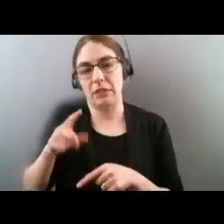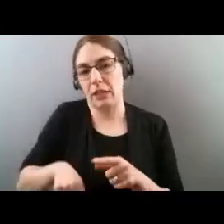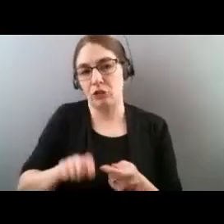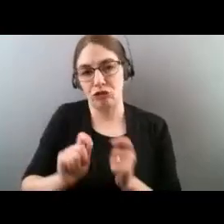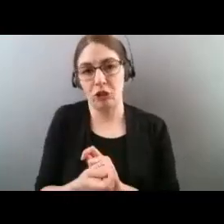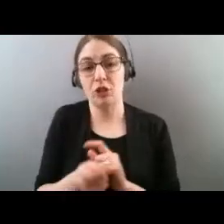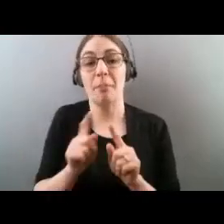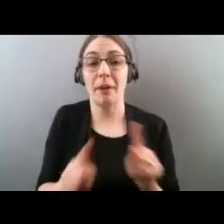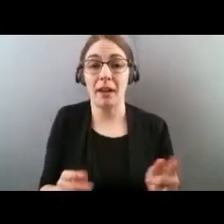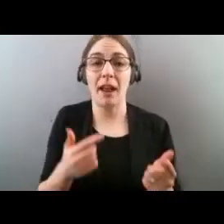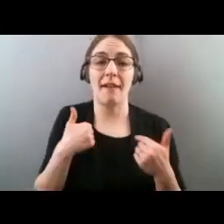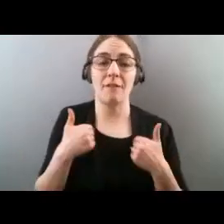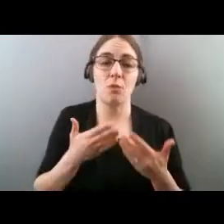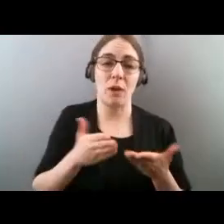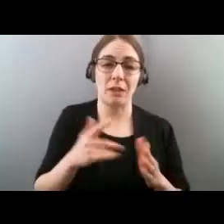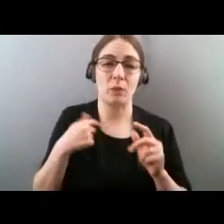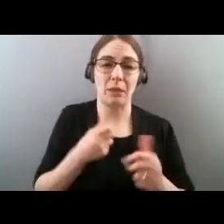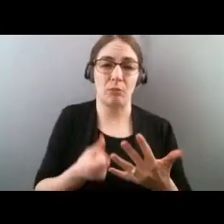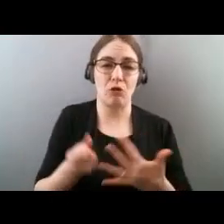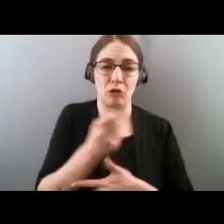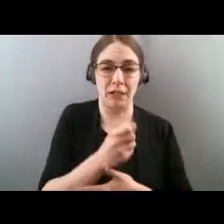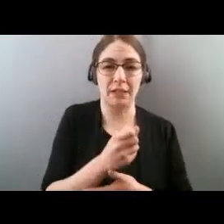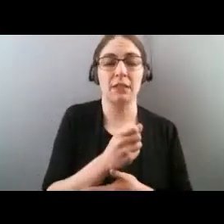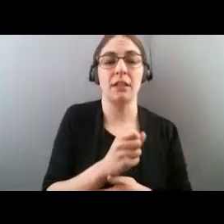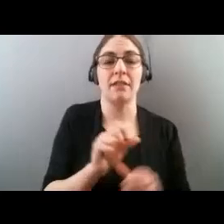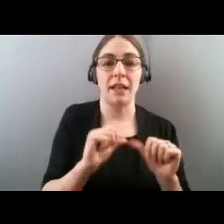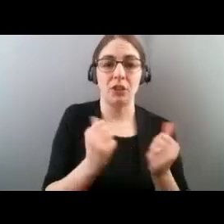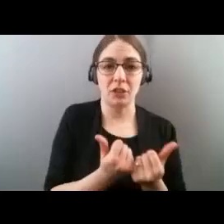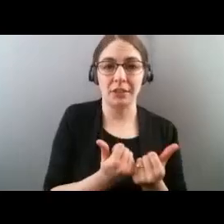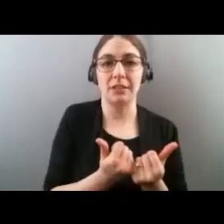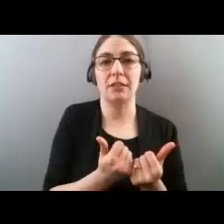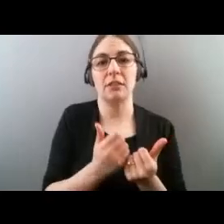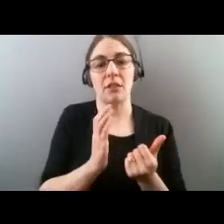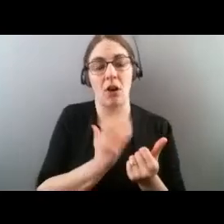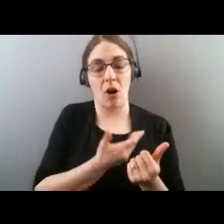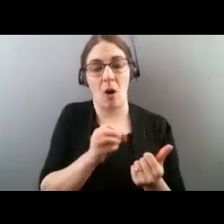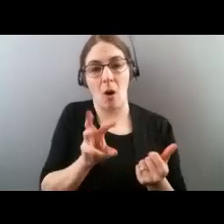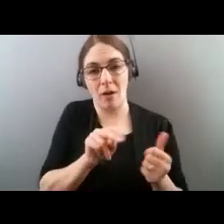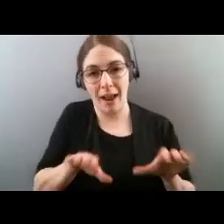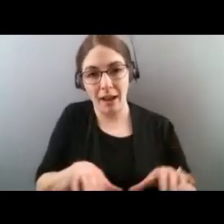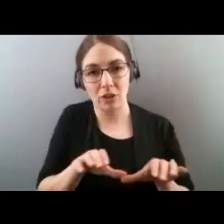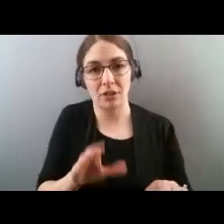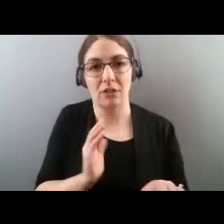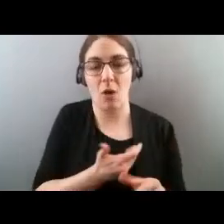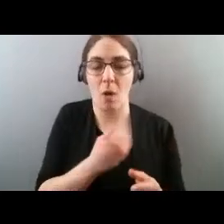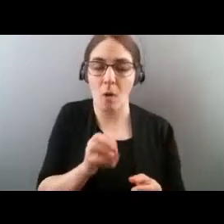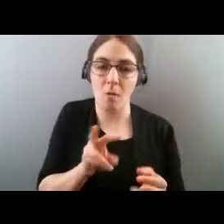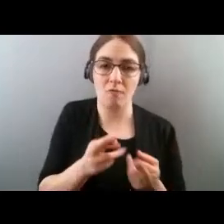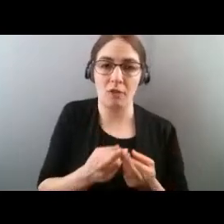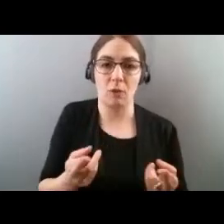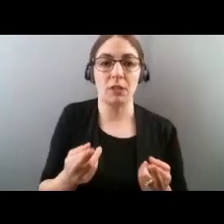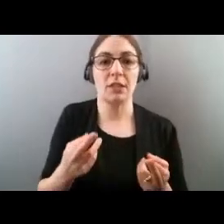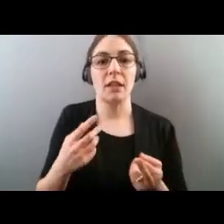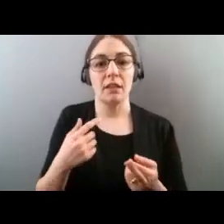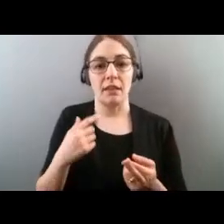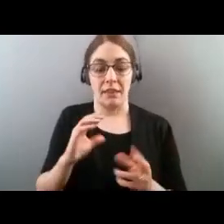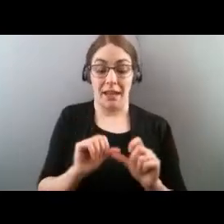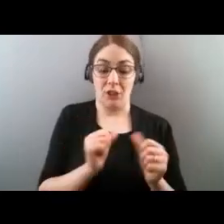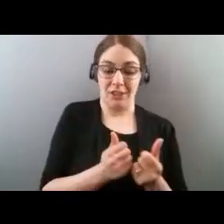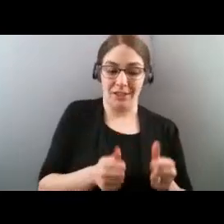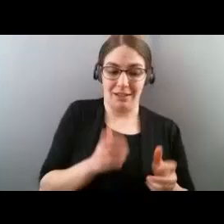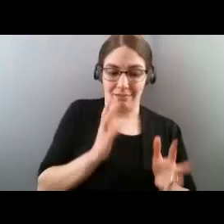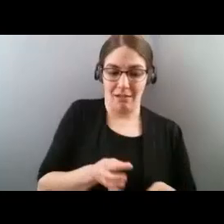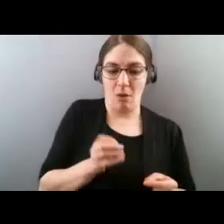resources that are within the discretion of the agency, or maybe the the funders of the agency